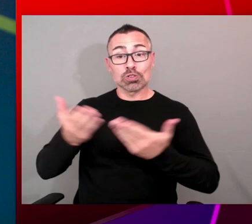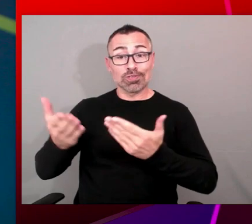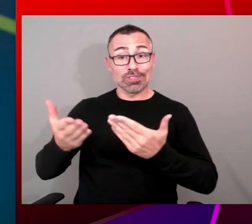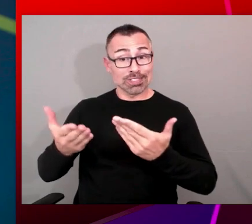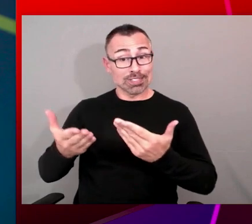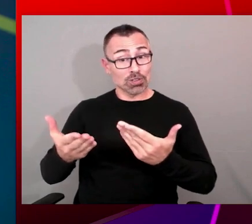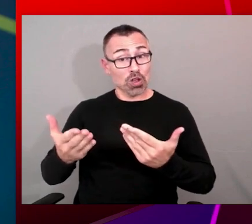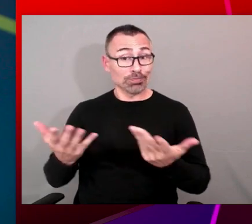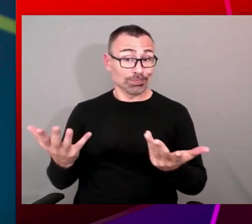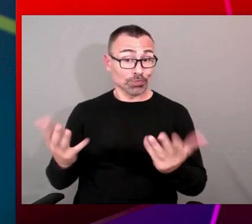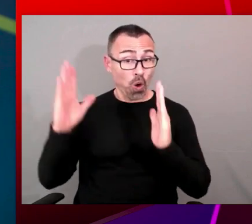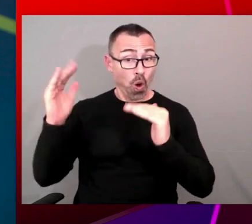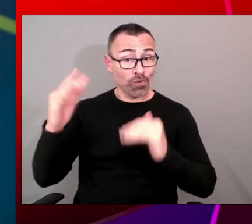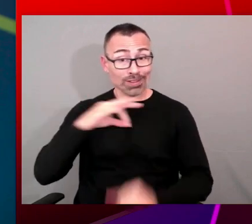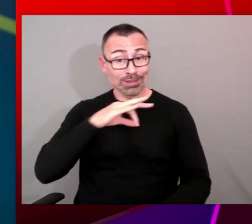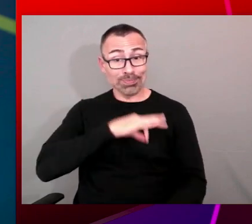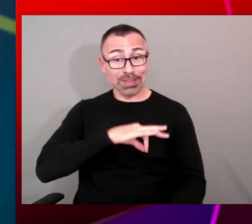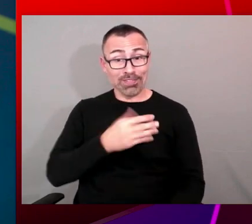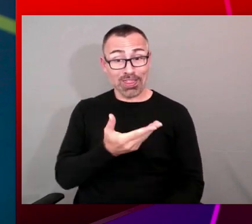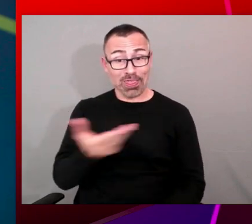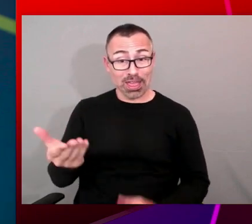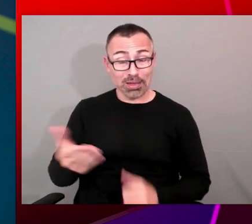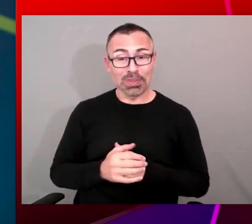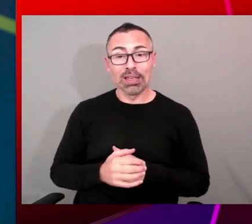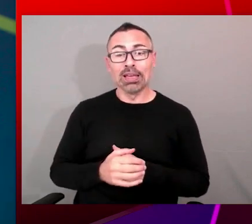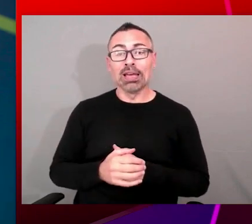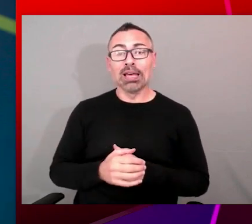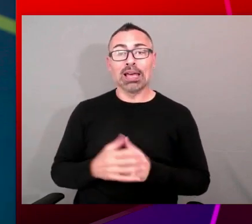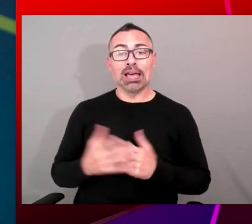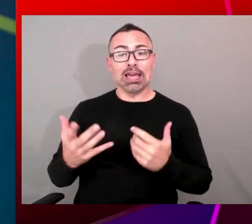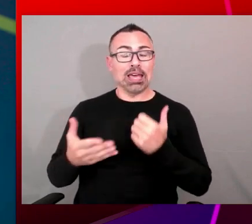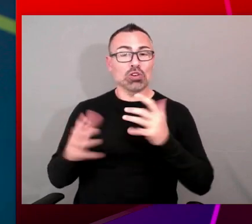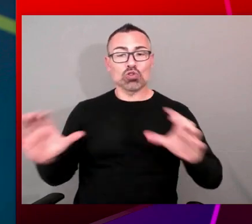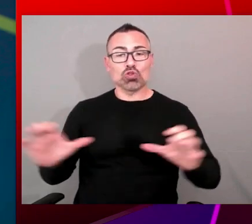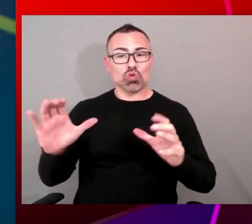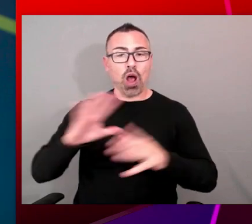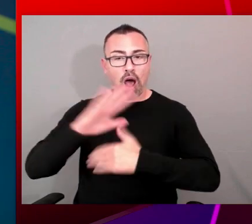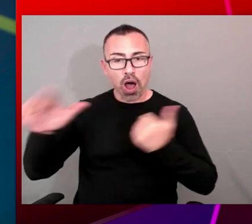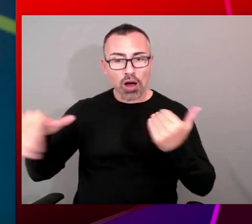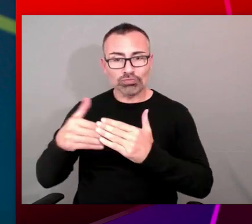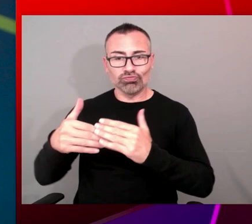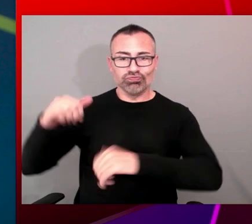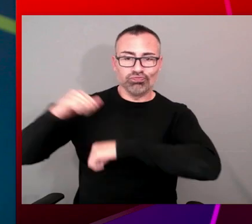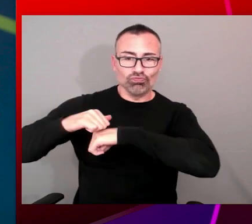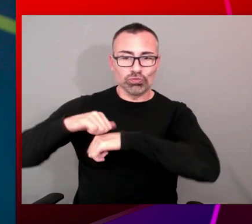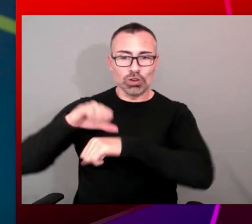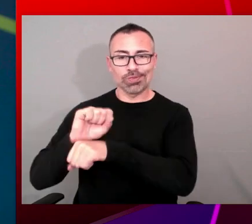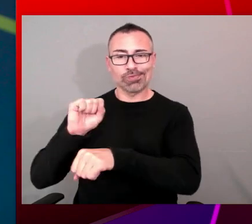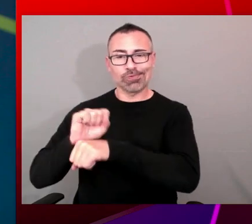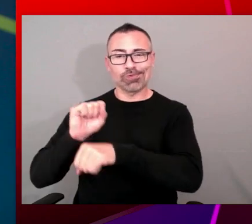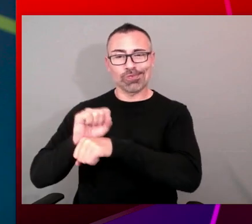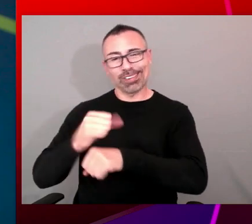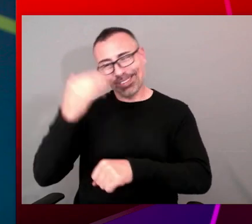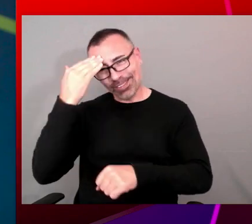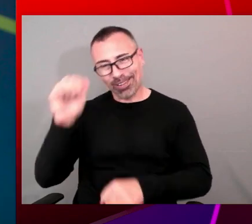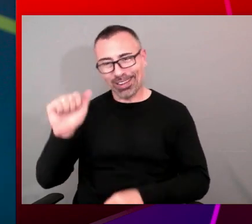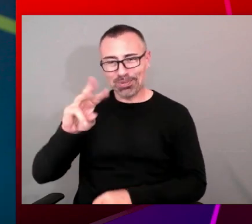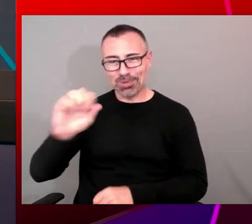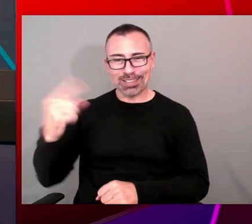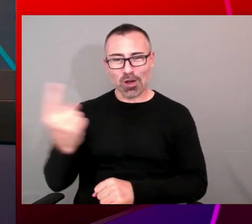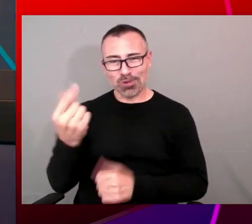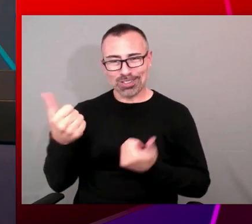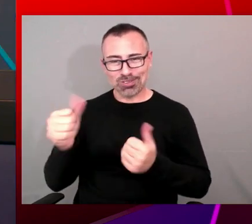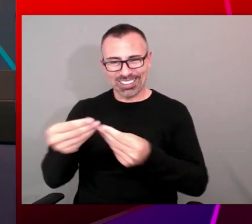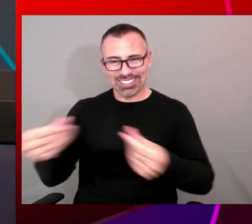easier and solve a lot of those fundamental, undifferentiated, heavy-lifting challenges that, you know, we try and solve here at AWS. You're dealing with a lot of data